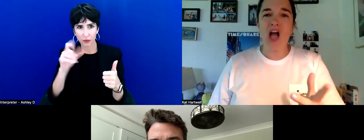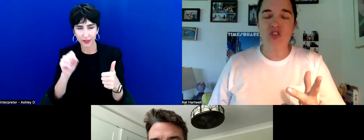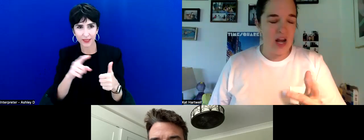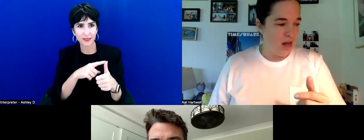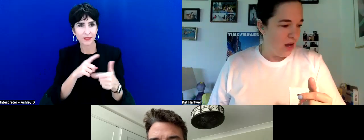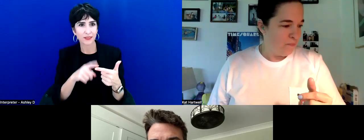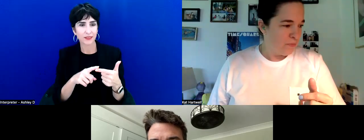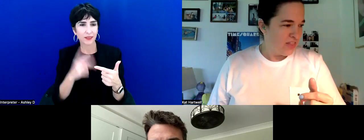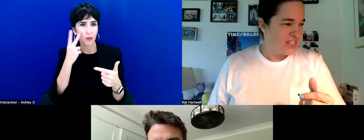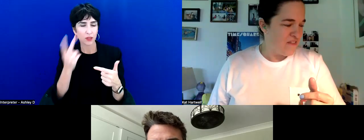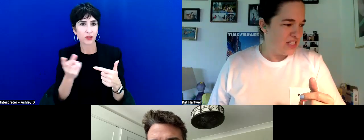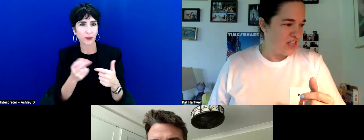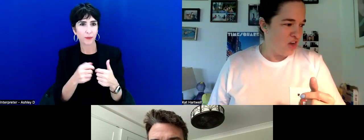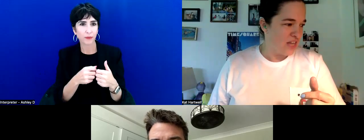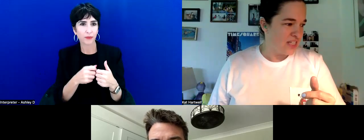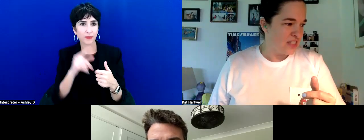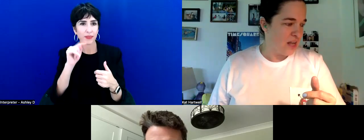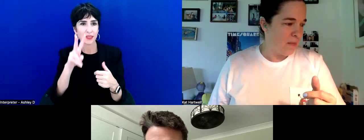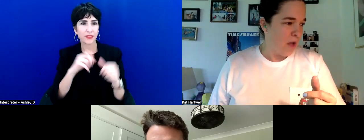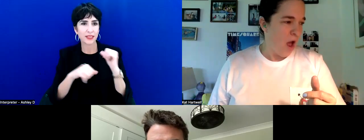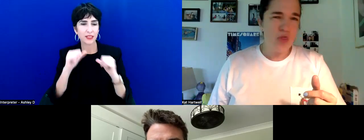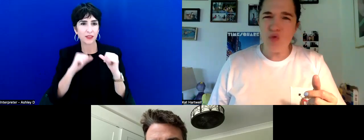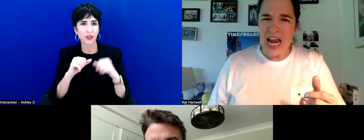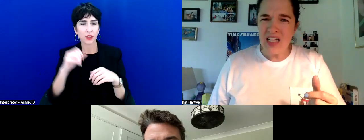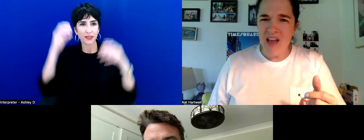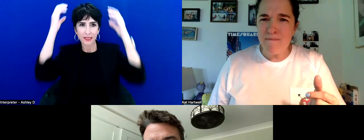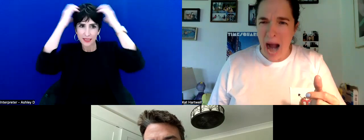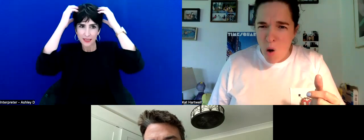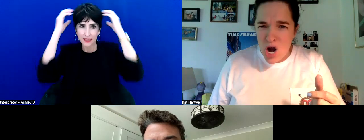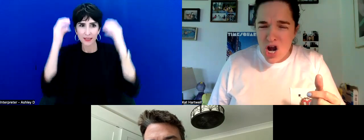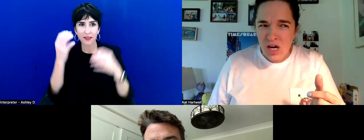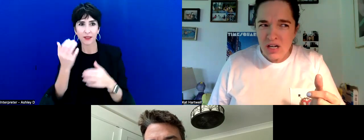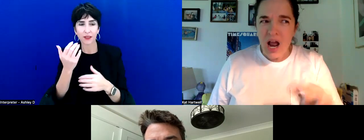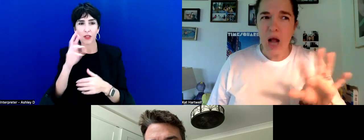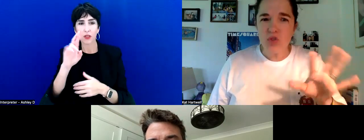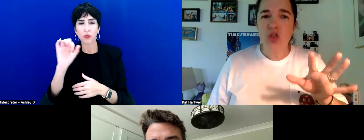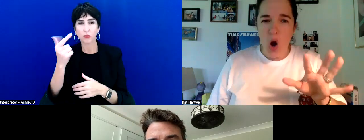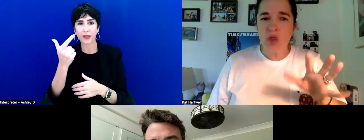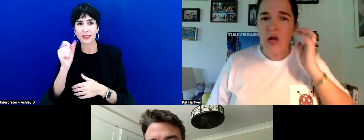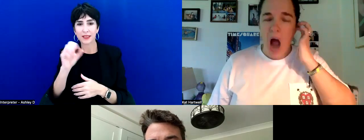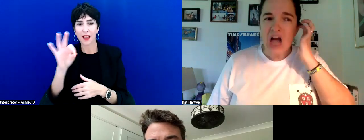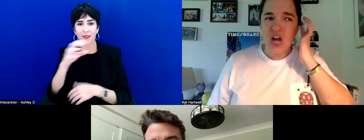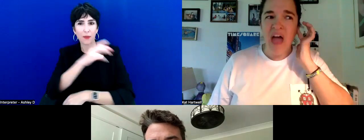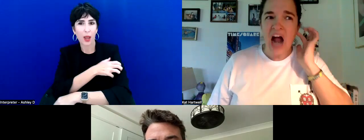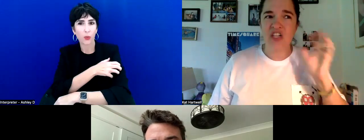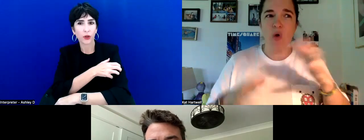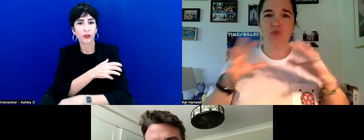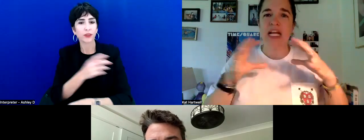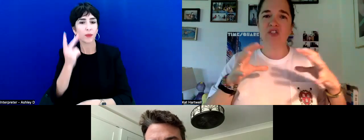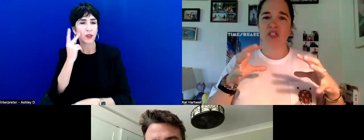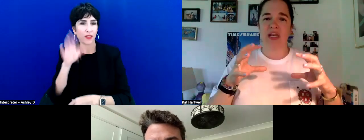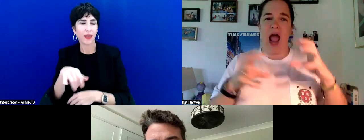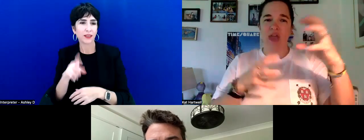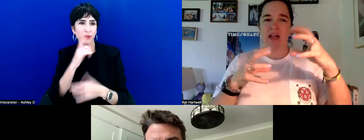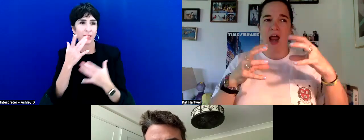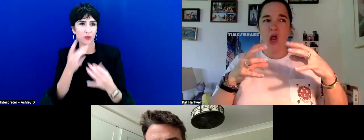I'm watching the TV series on Disney, The Rings of Power. I'm slowly watching that. So it's